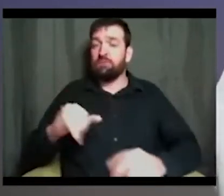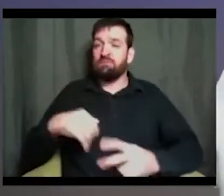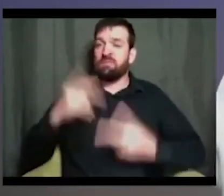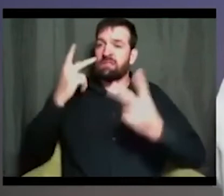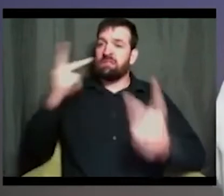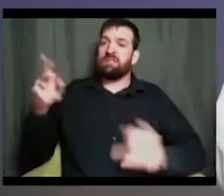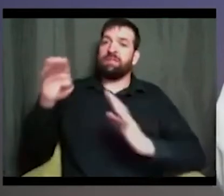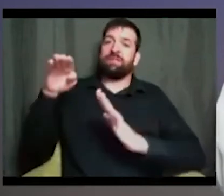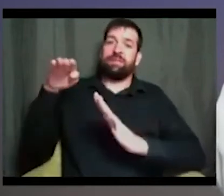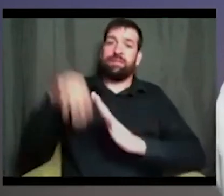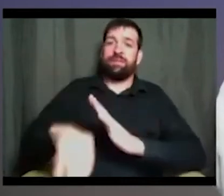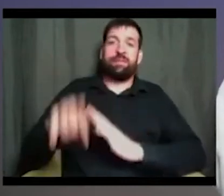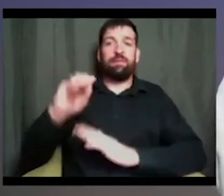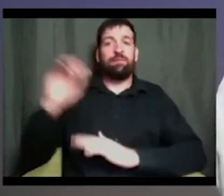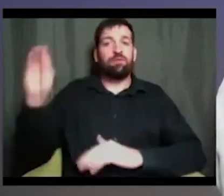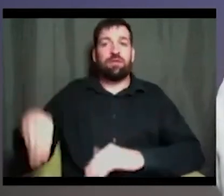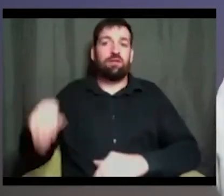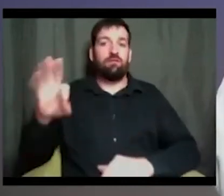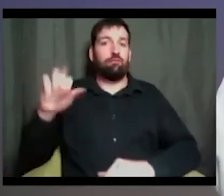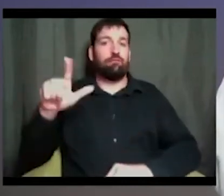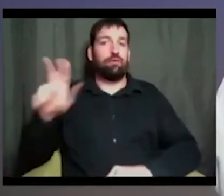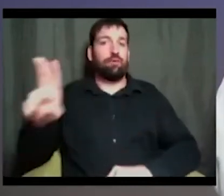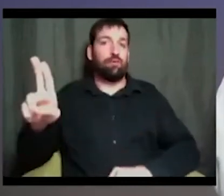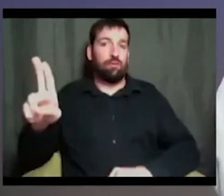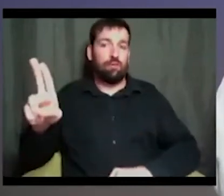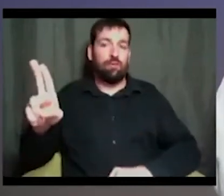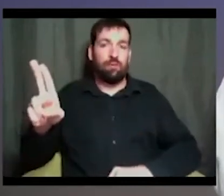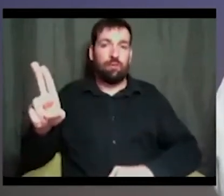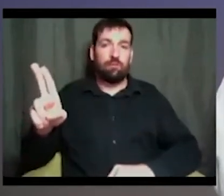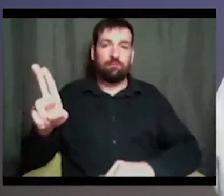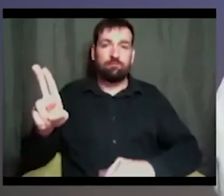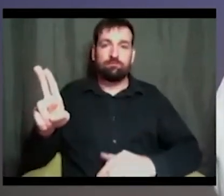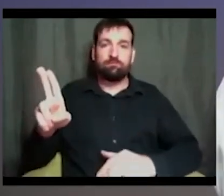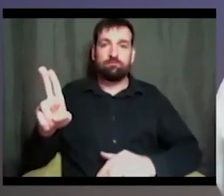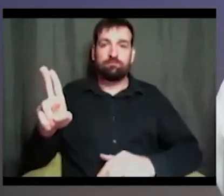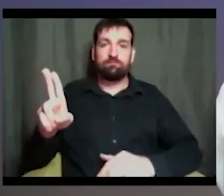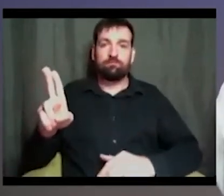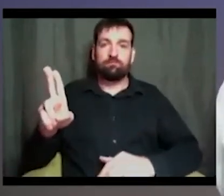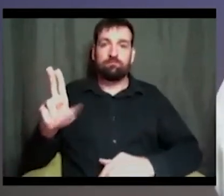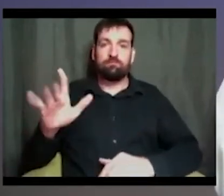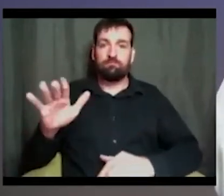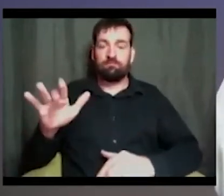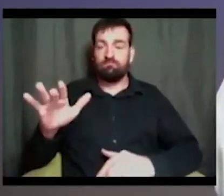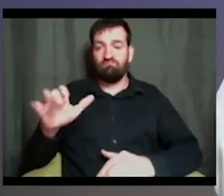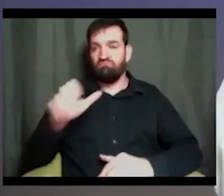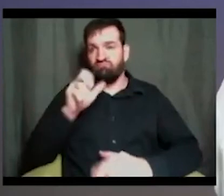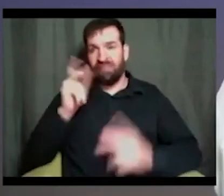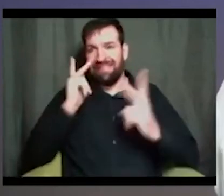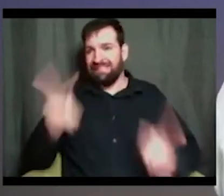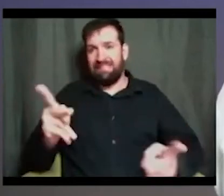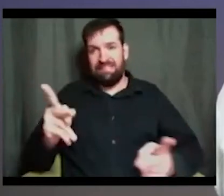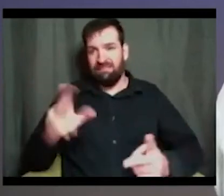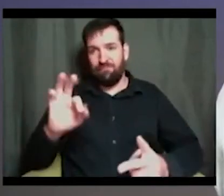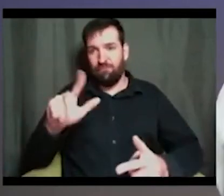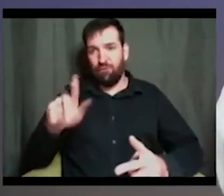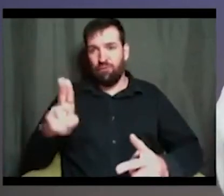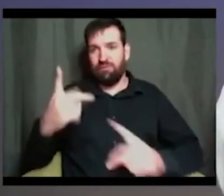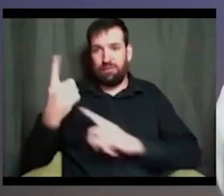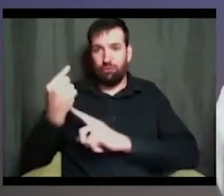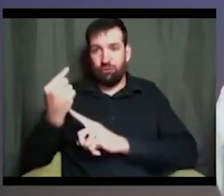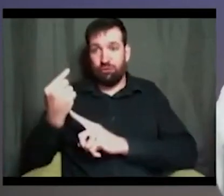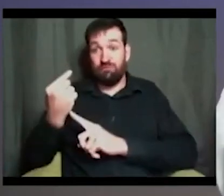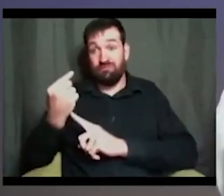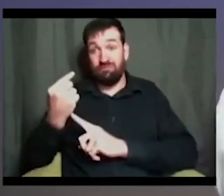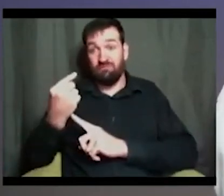percentages of flu vaccination rate, and we didn't really see flu last year. I mean, it was kind of a big nothing